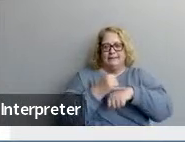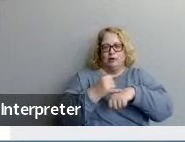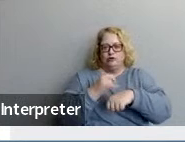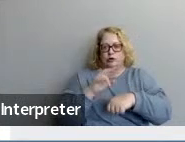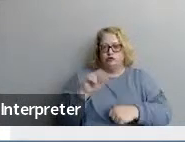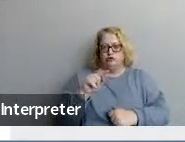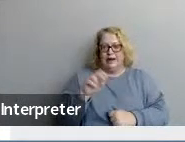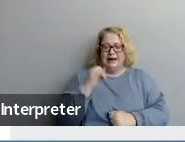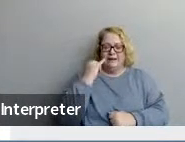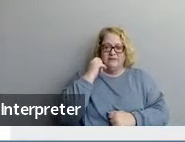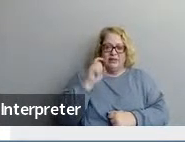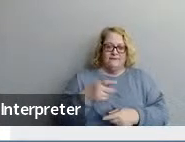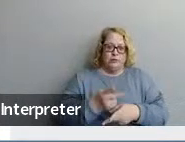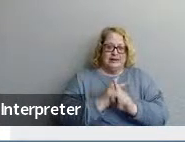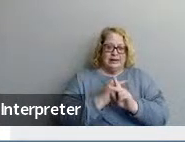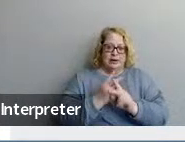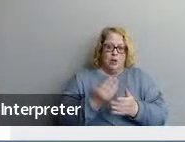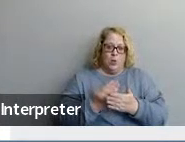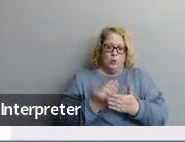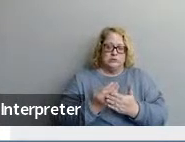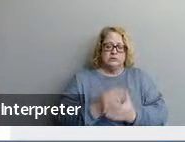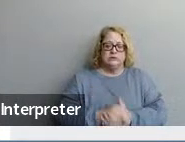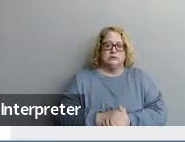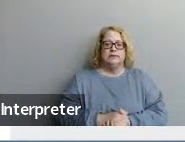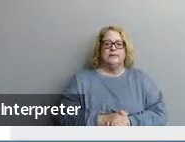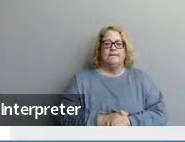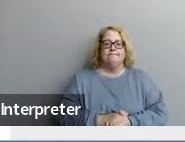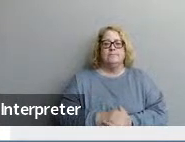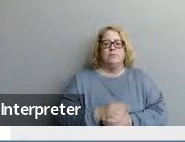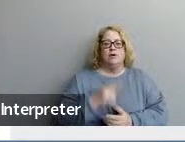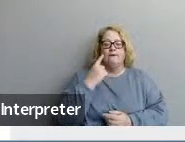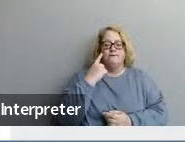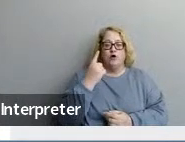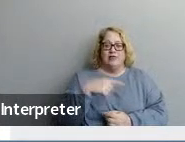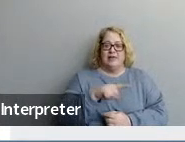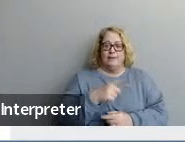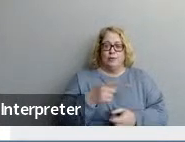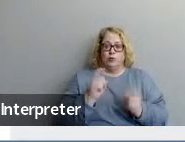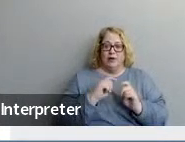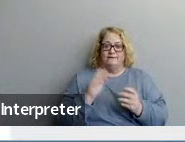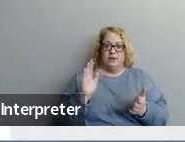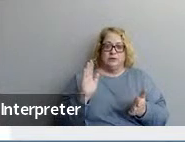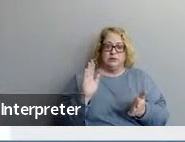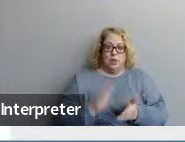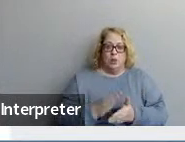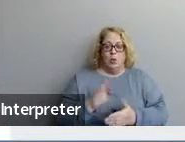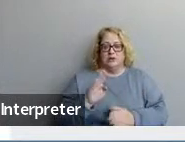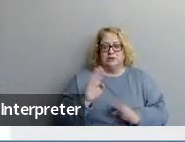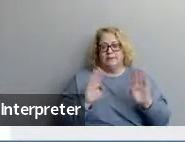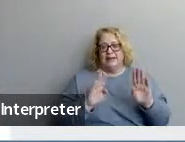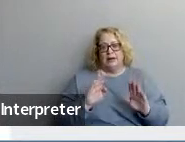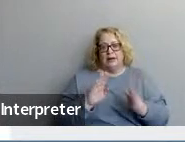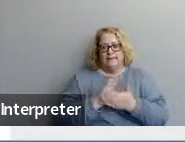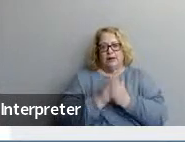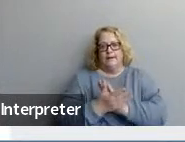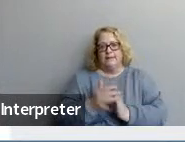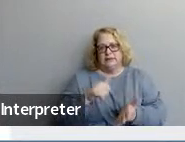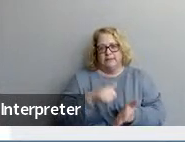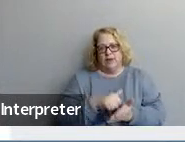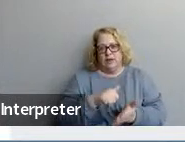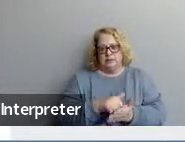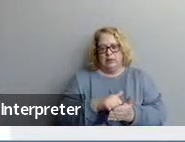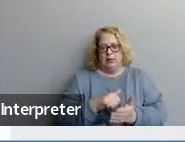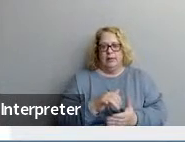rates that they have to go get loans and stuff of that nature. So for them to give us the lowest bid becomes an impossibility for them